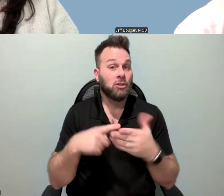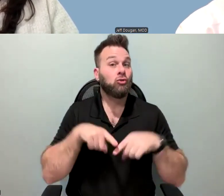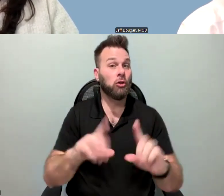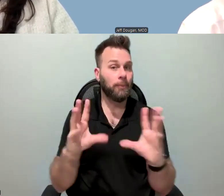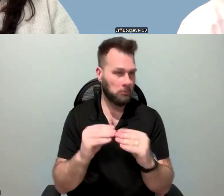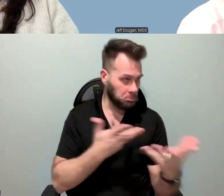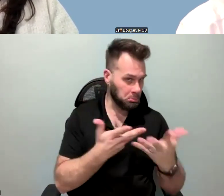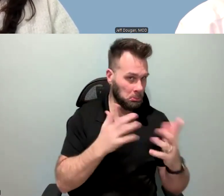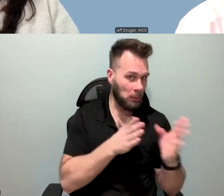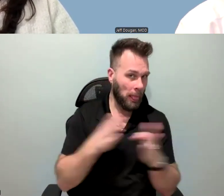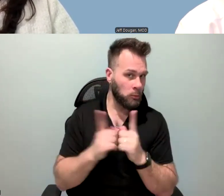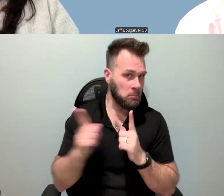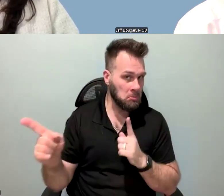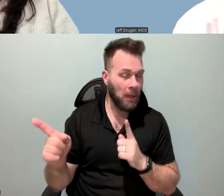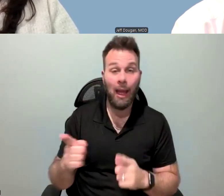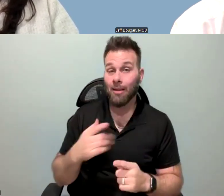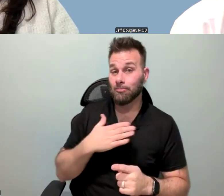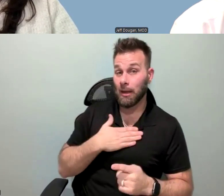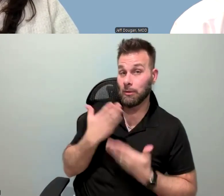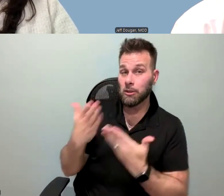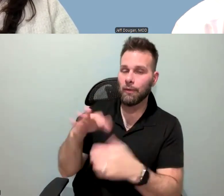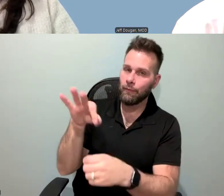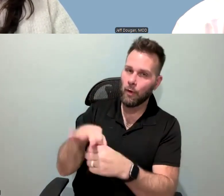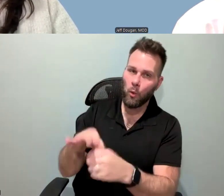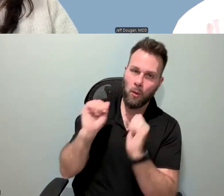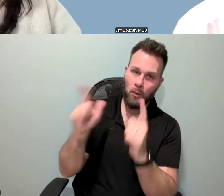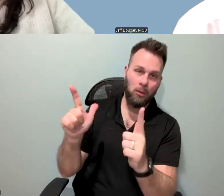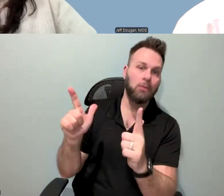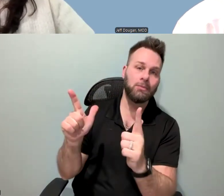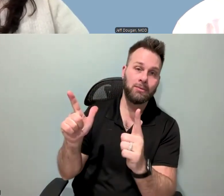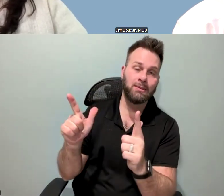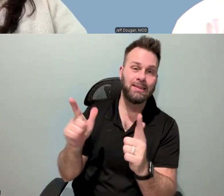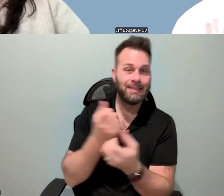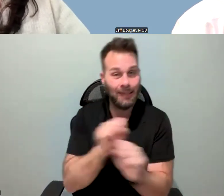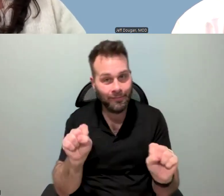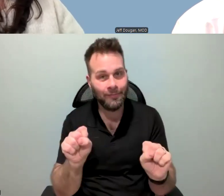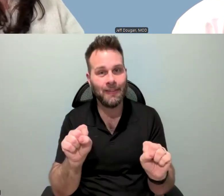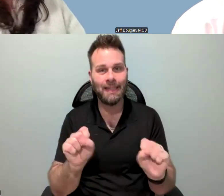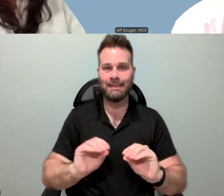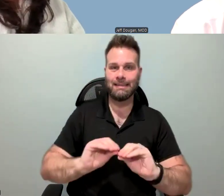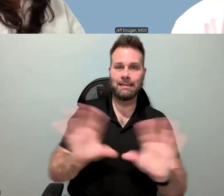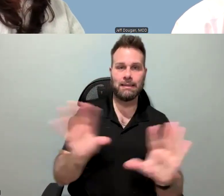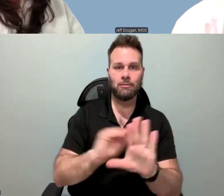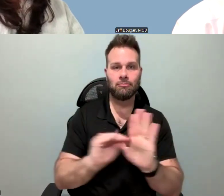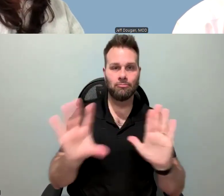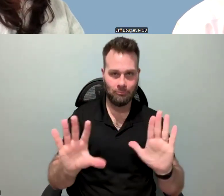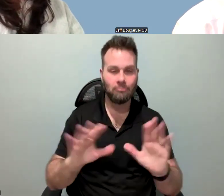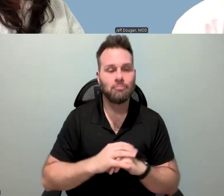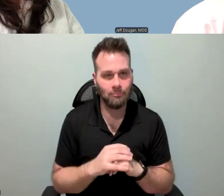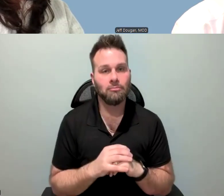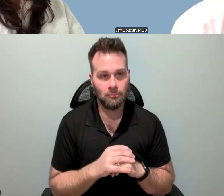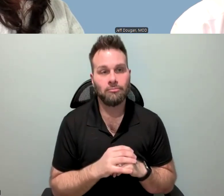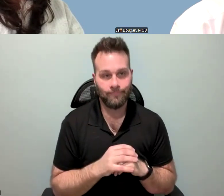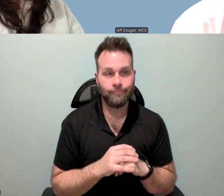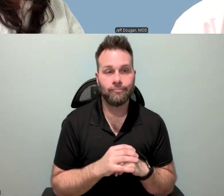have. I would suggest votes for everything just because it's safer and it's cleaner. So if you make a vote at